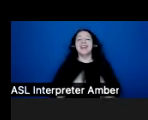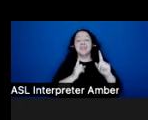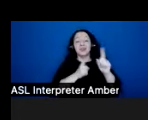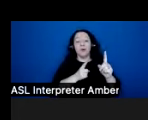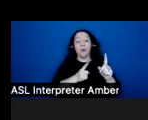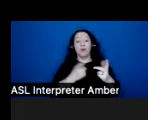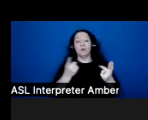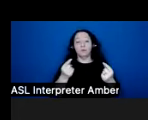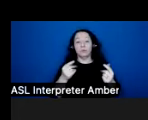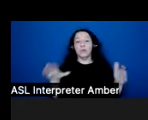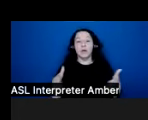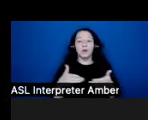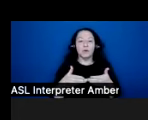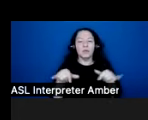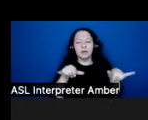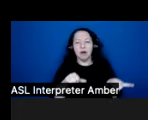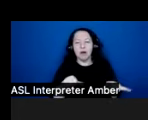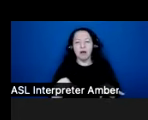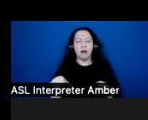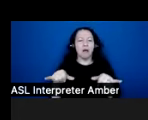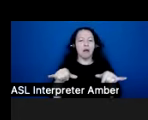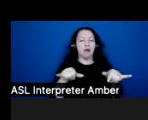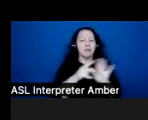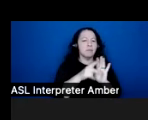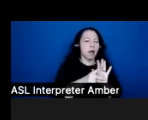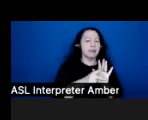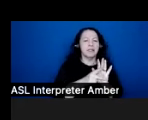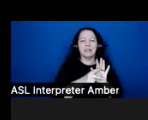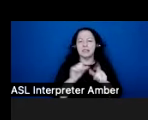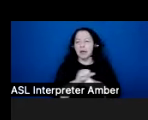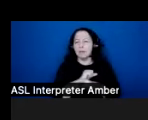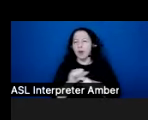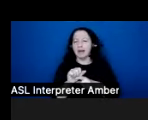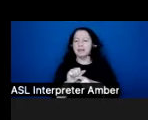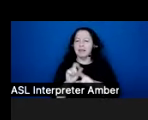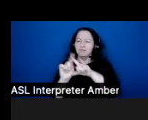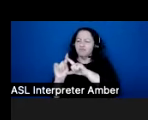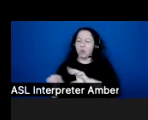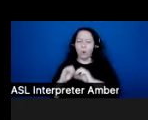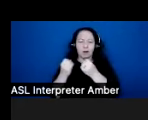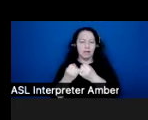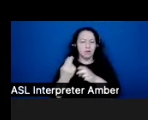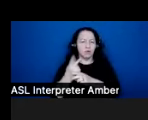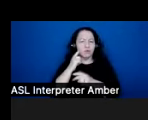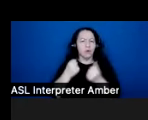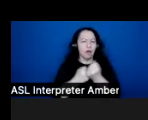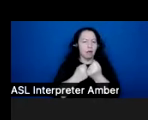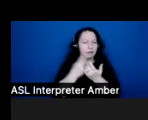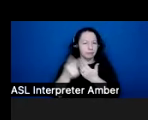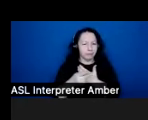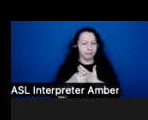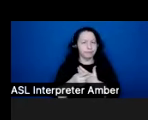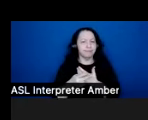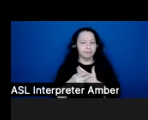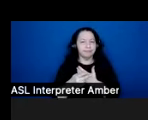common organizational practices, policies and practices used in advocacy programs. And the objective